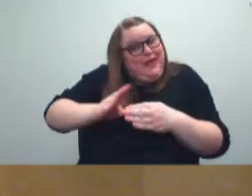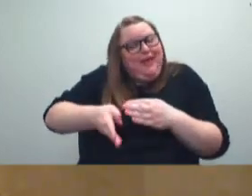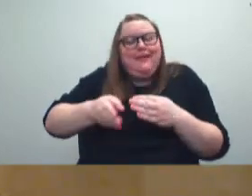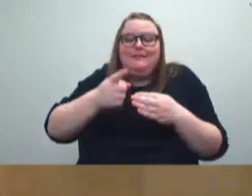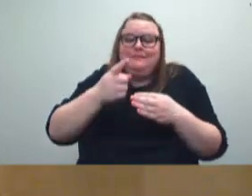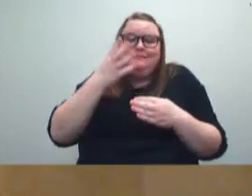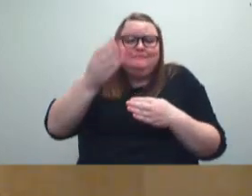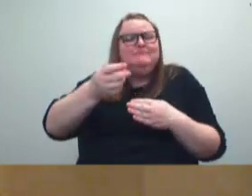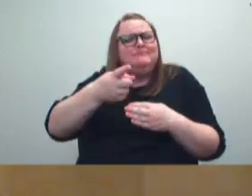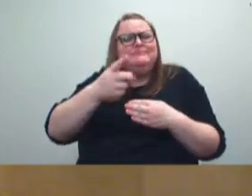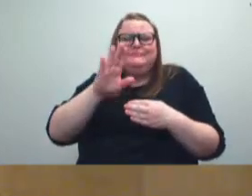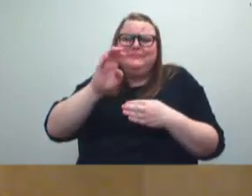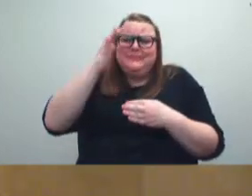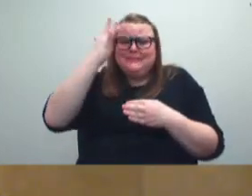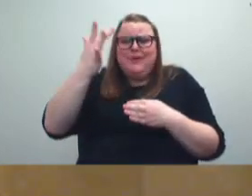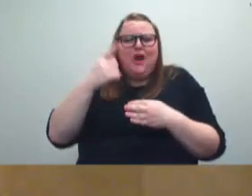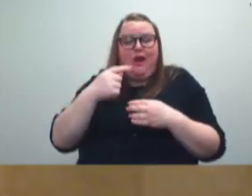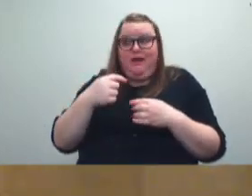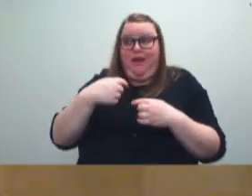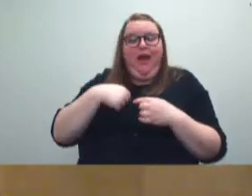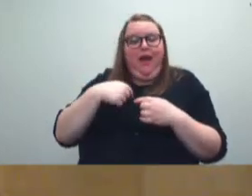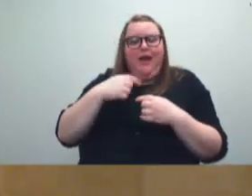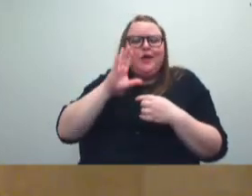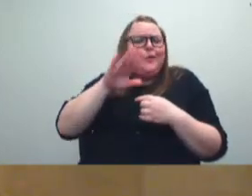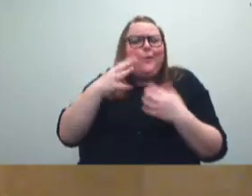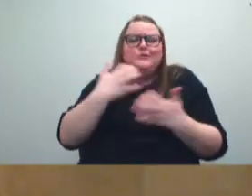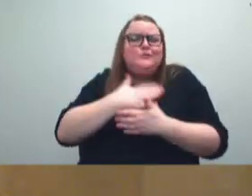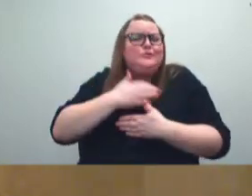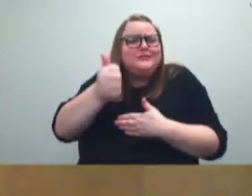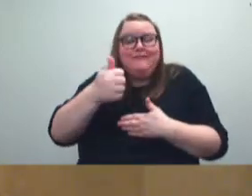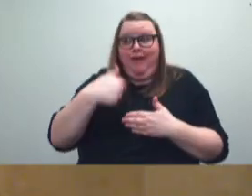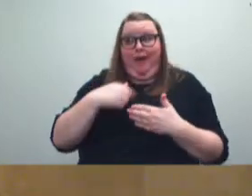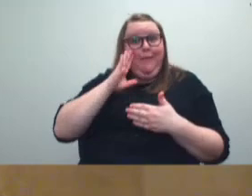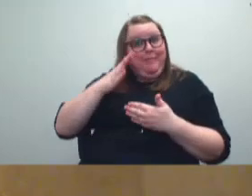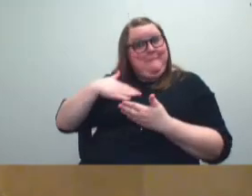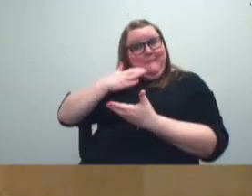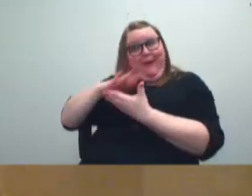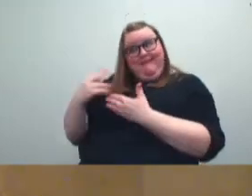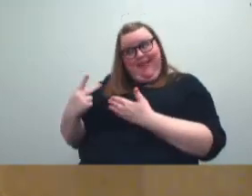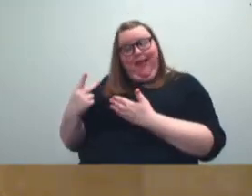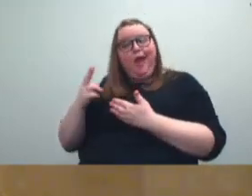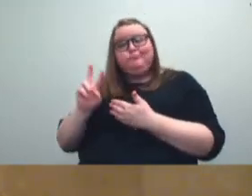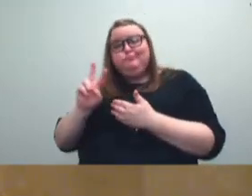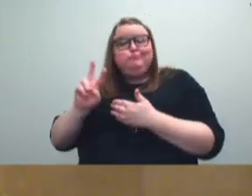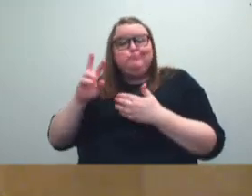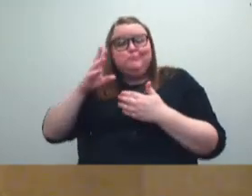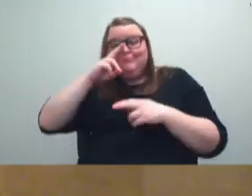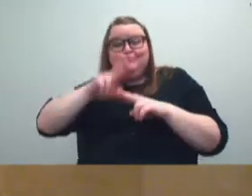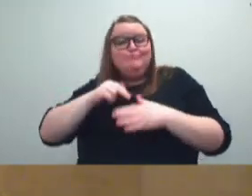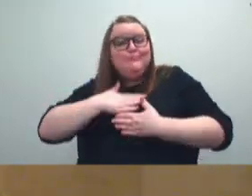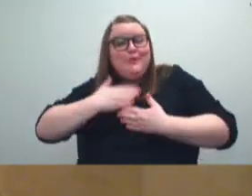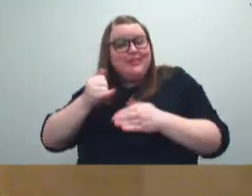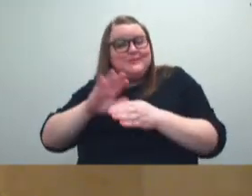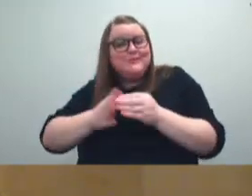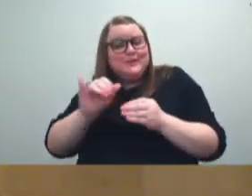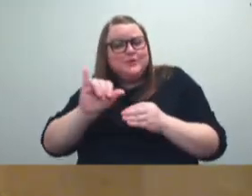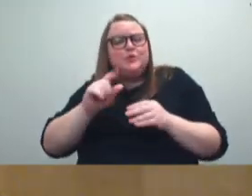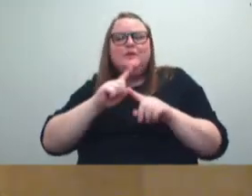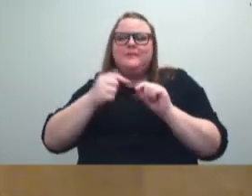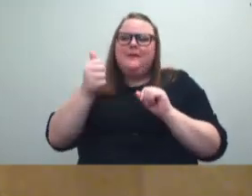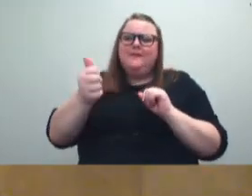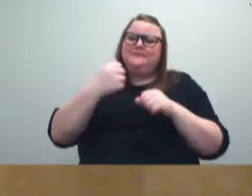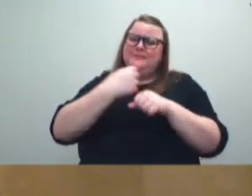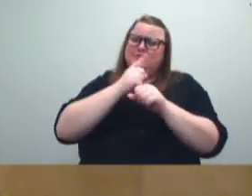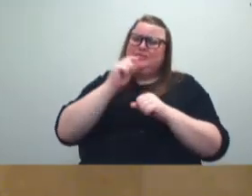myself with my bride. We're going to do some different things, but just be smart about what you're doing. Make sure that that you're being wise, because there are people at the other end